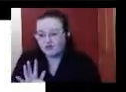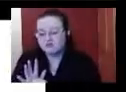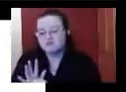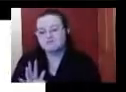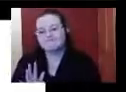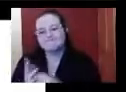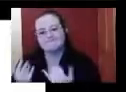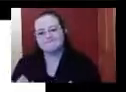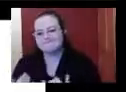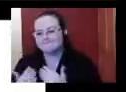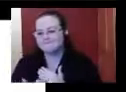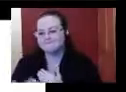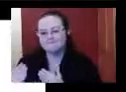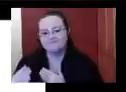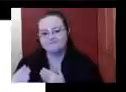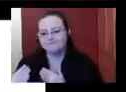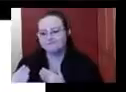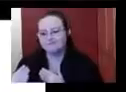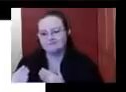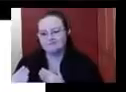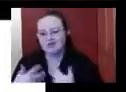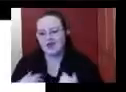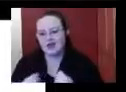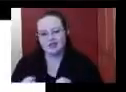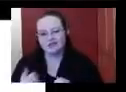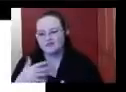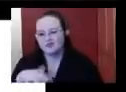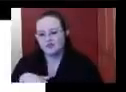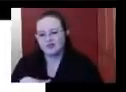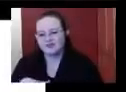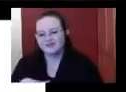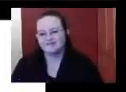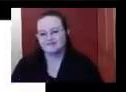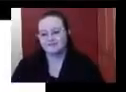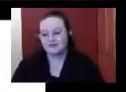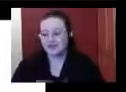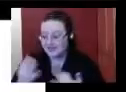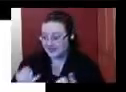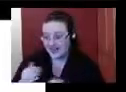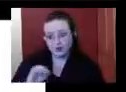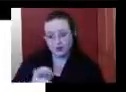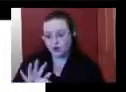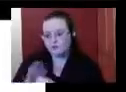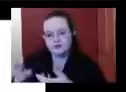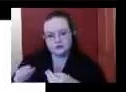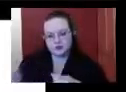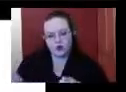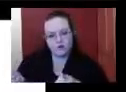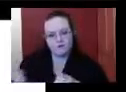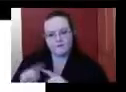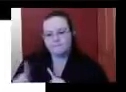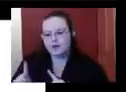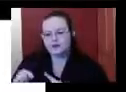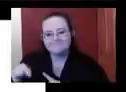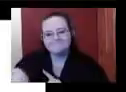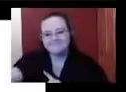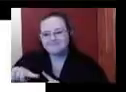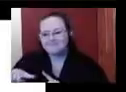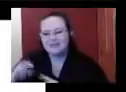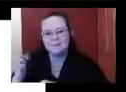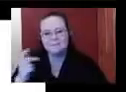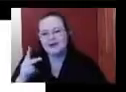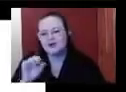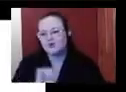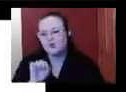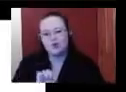to support the many COVID-19 patients who, although they are no longer infected, cannot go back to work or live a